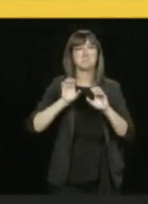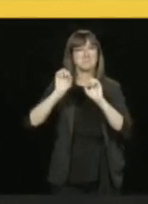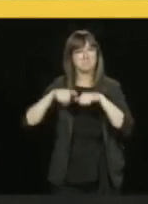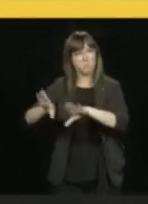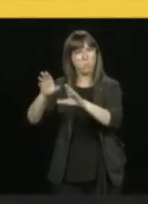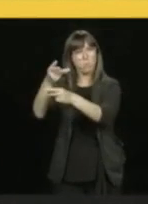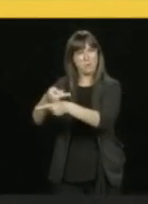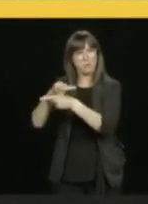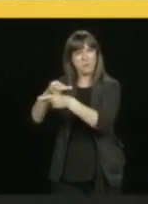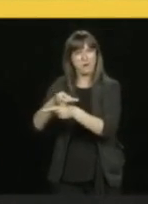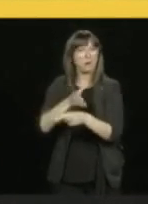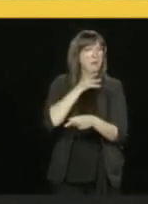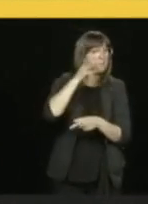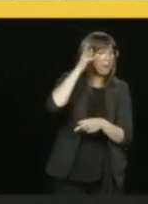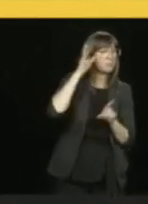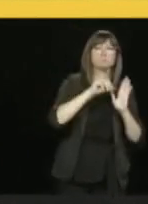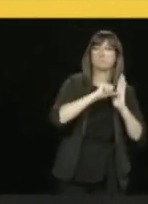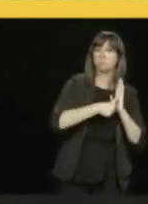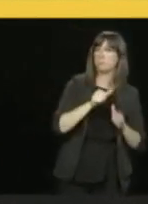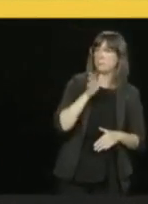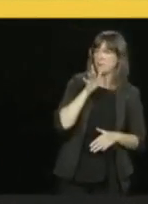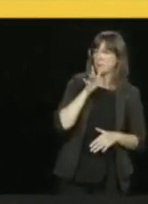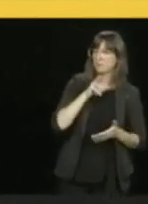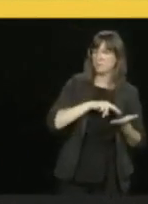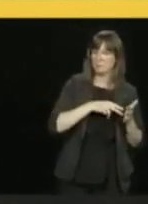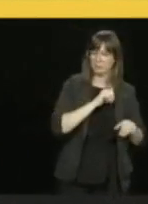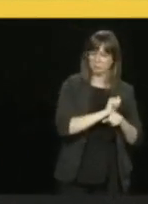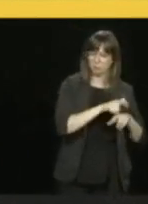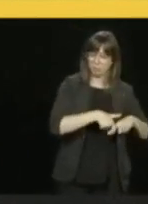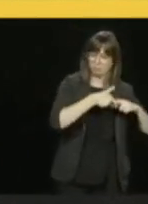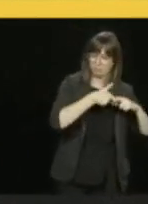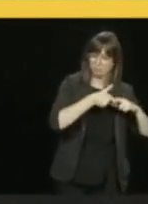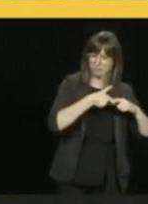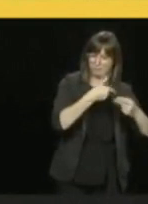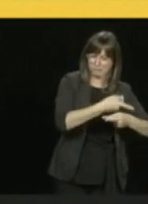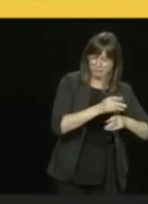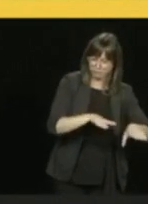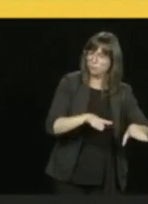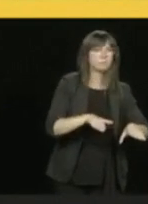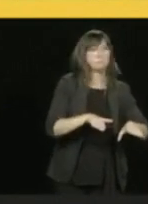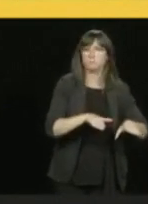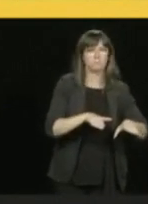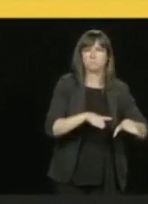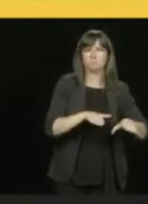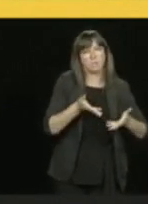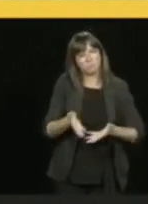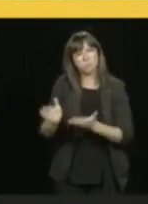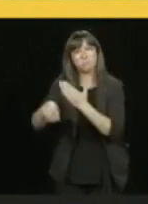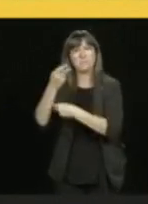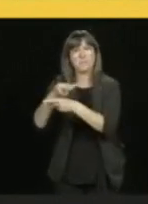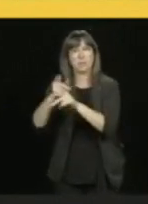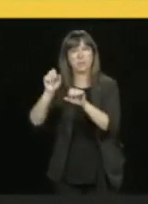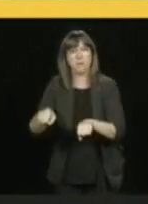parent, especially no mother, has to put their career on hold. This pandemic has reminded us